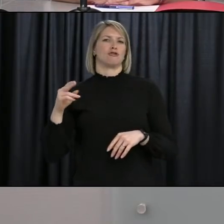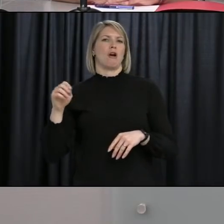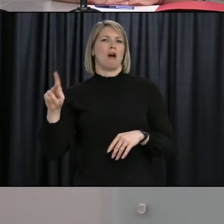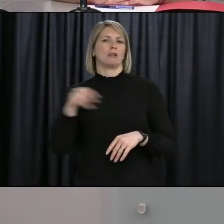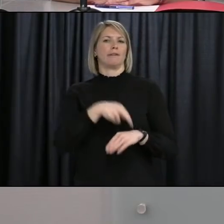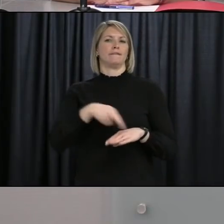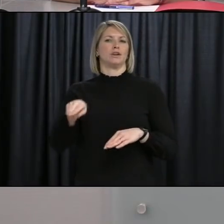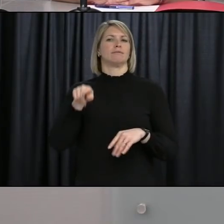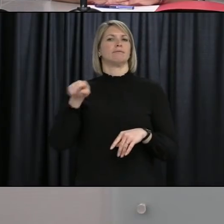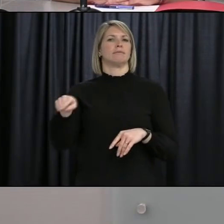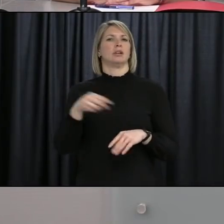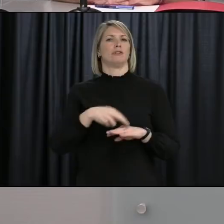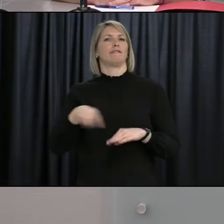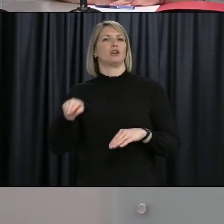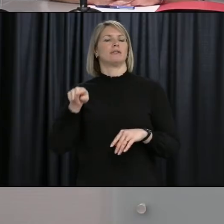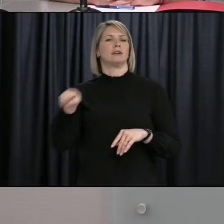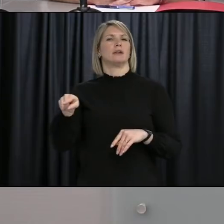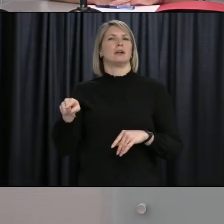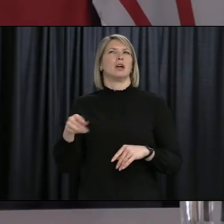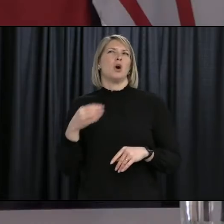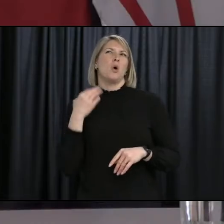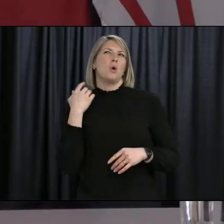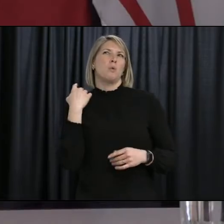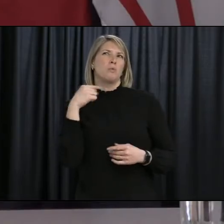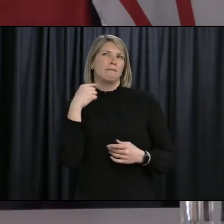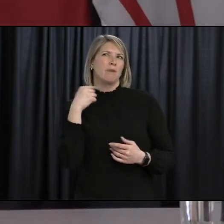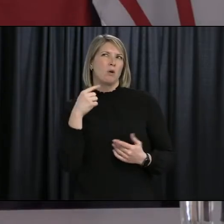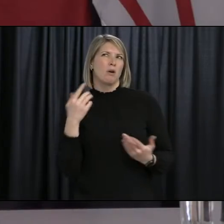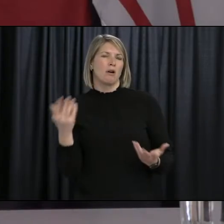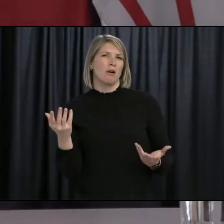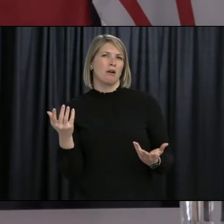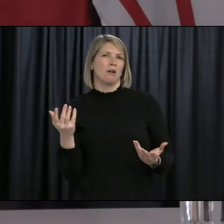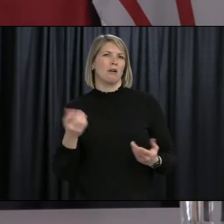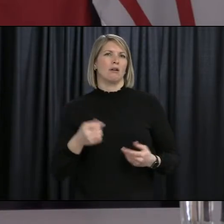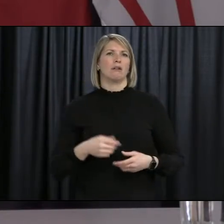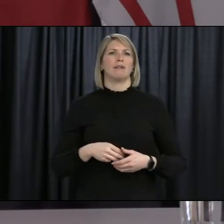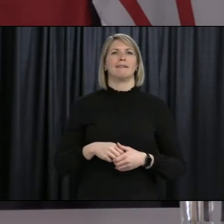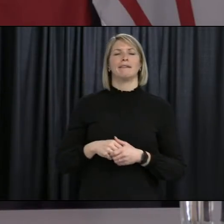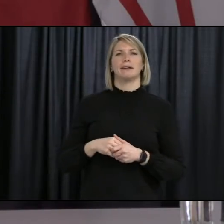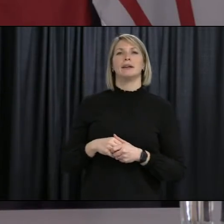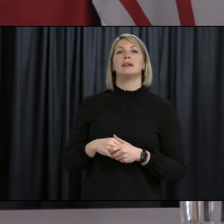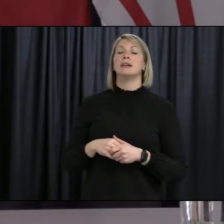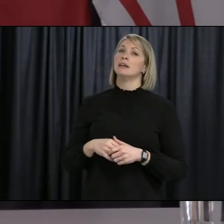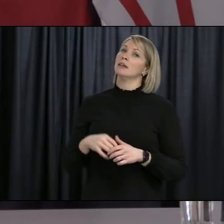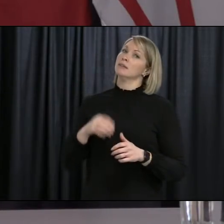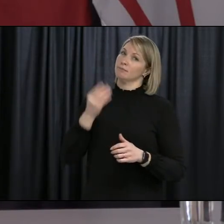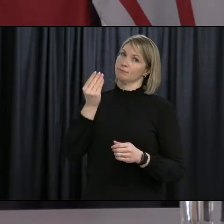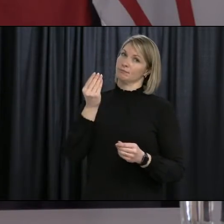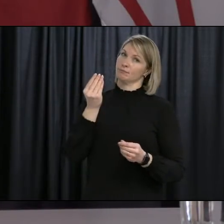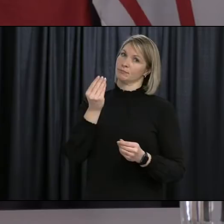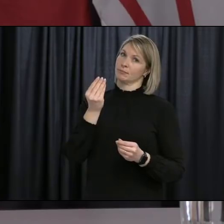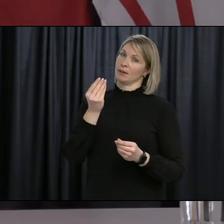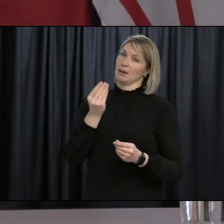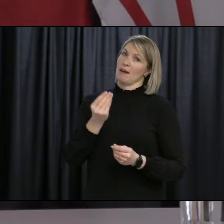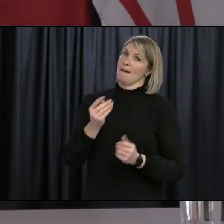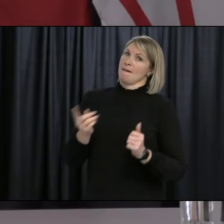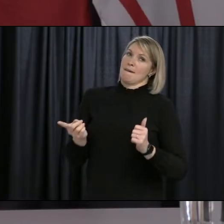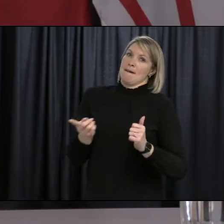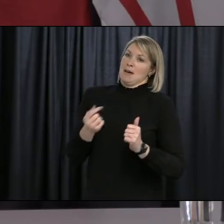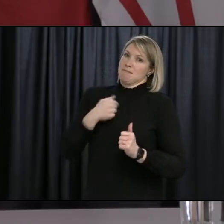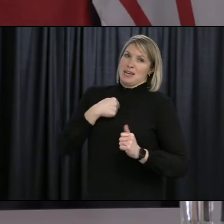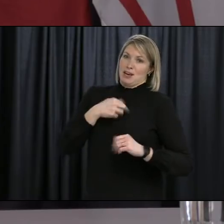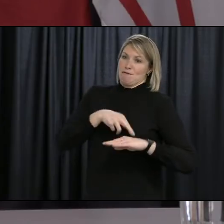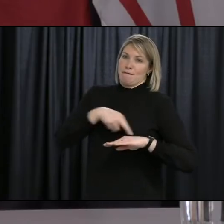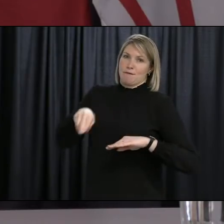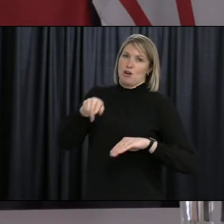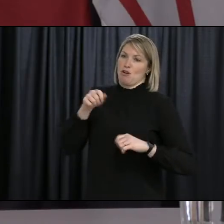election was called? Well, first of all, in a writ period, the decision does lie with him. I'm not sloughing it